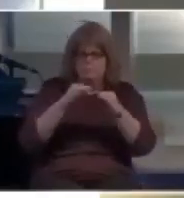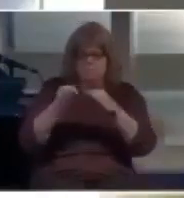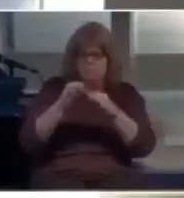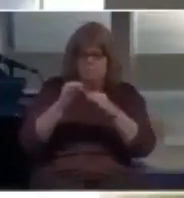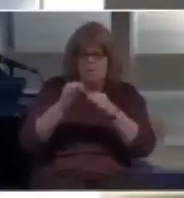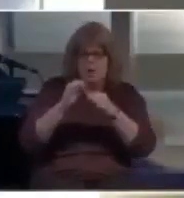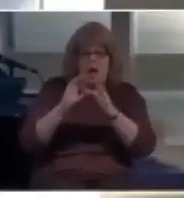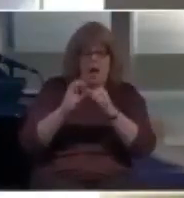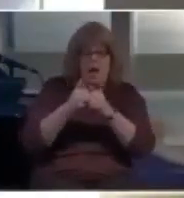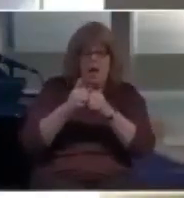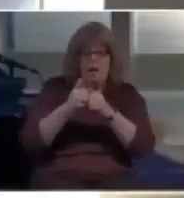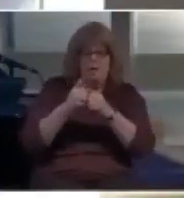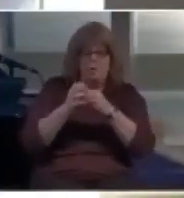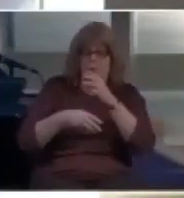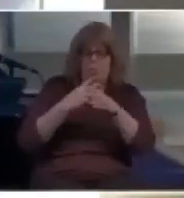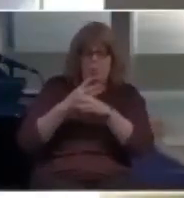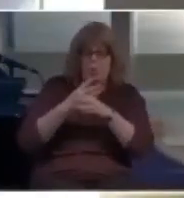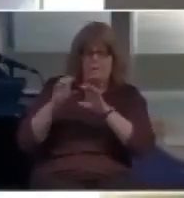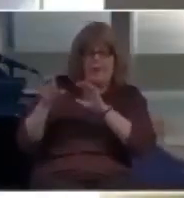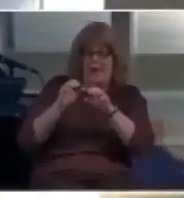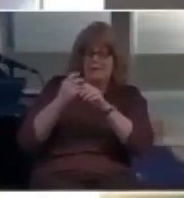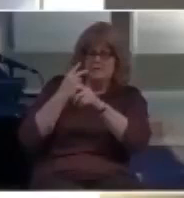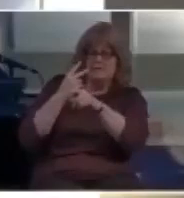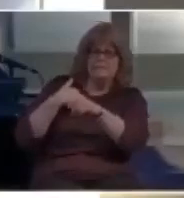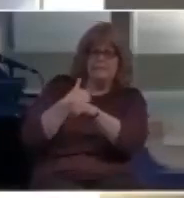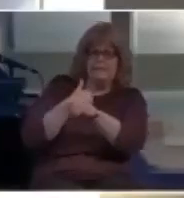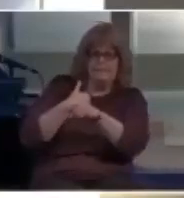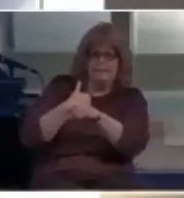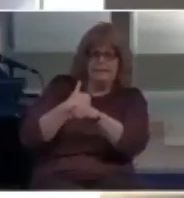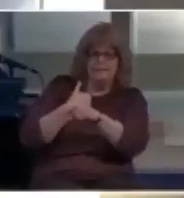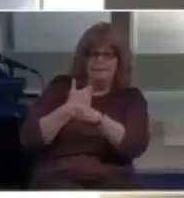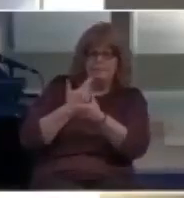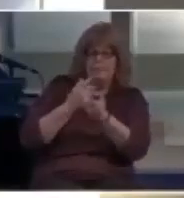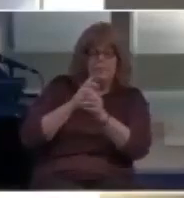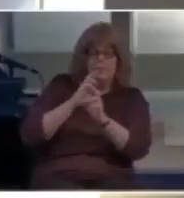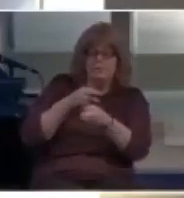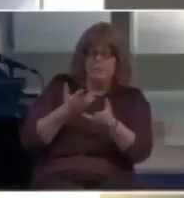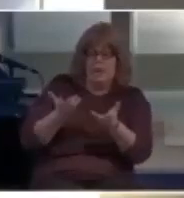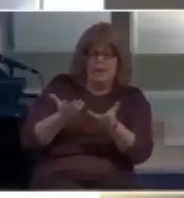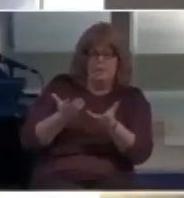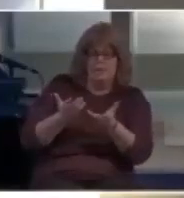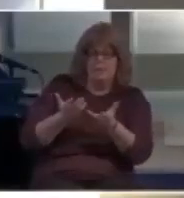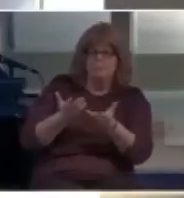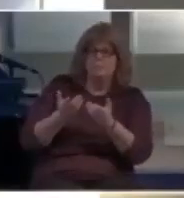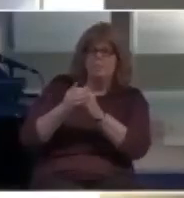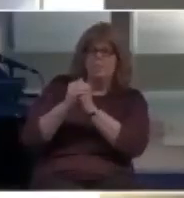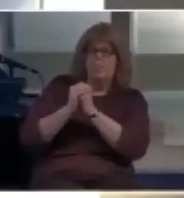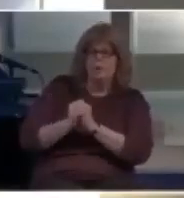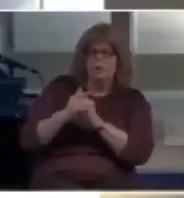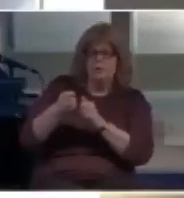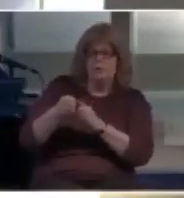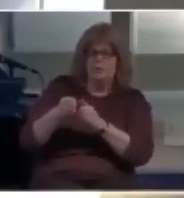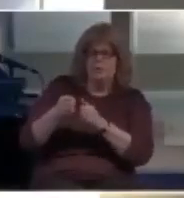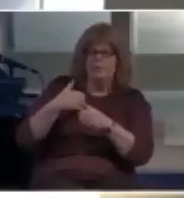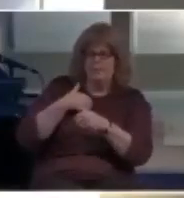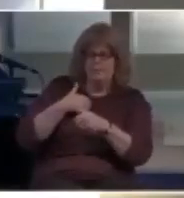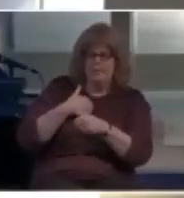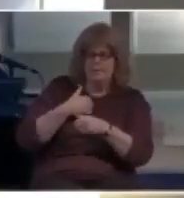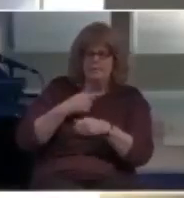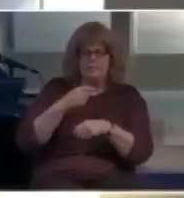world's response to the beast. And the response is simply one of worship. And he says this, he